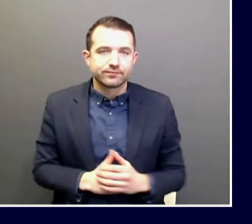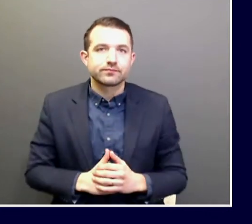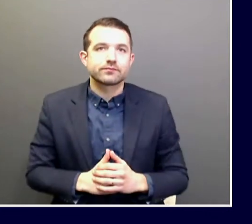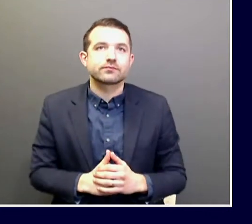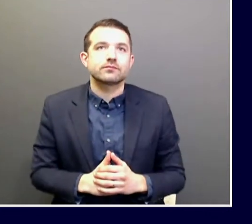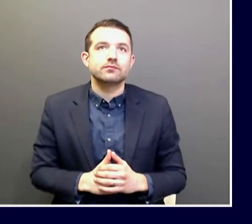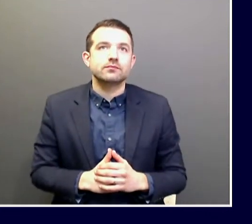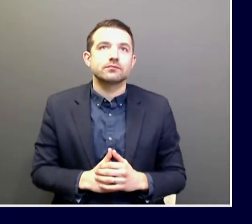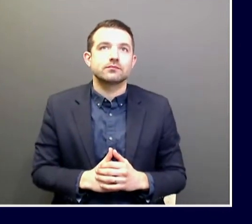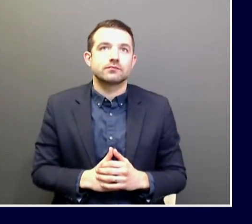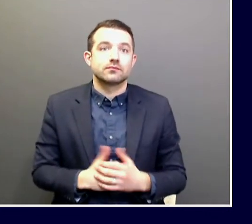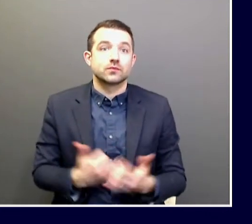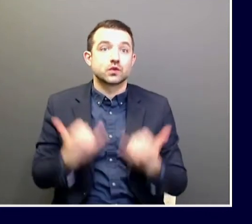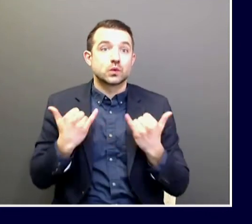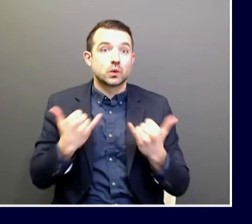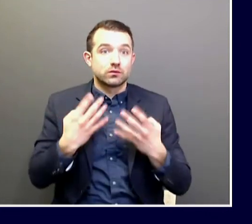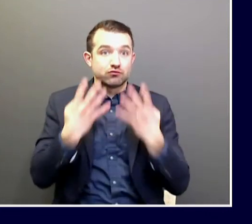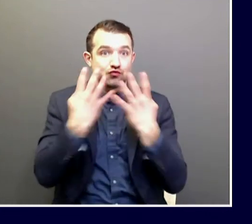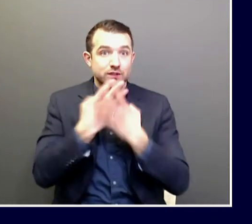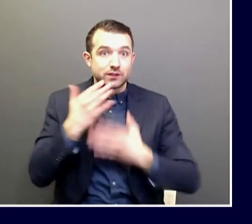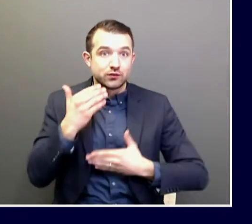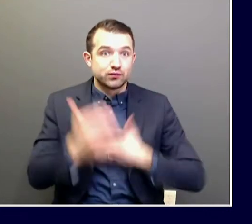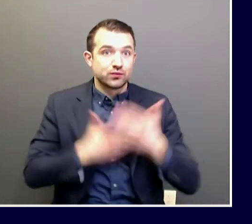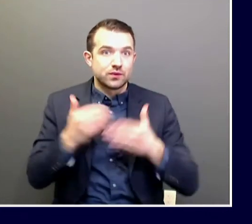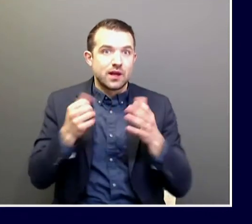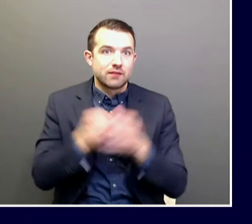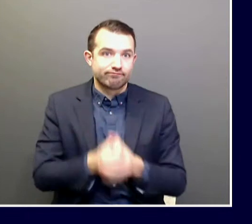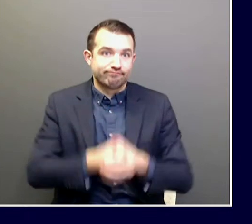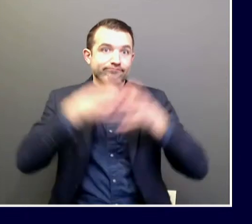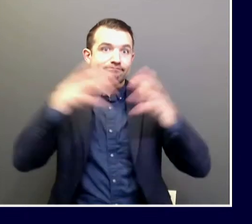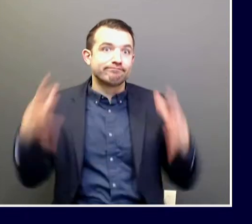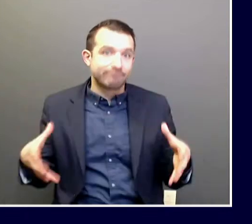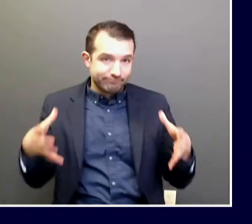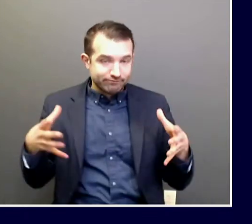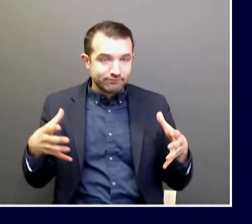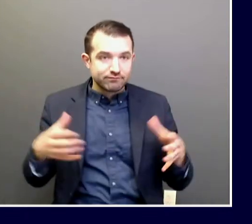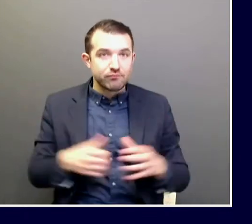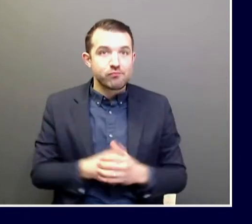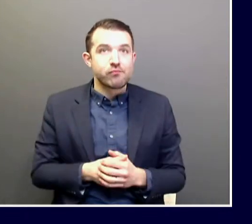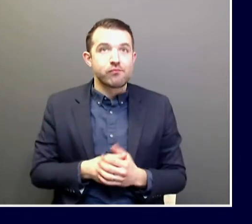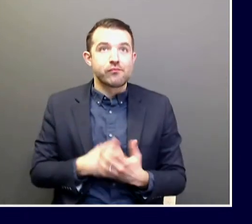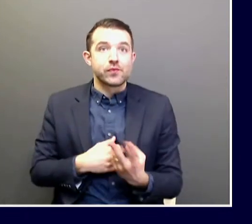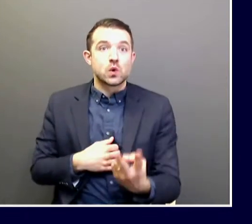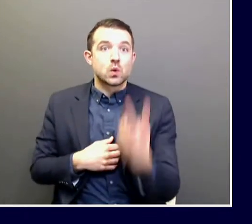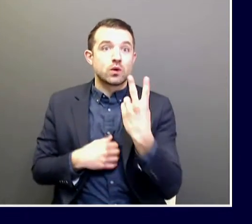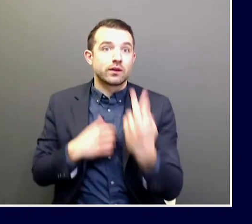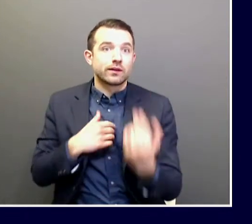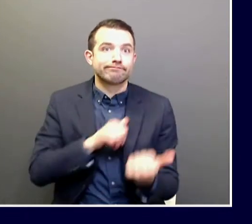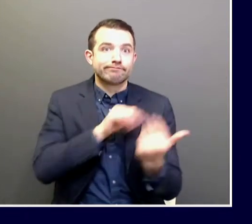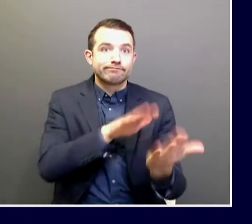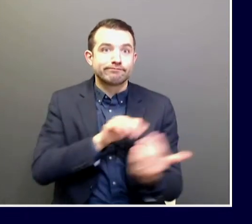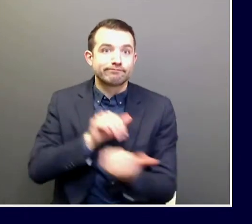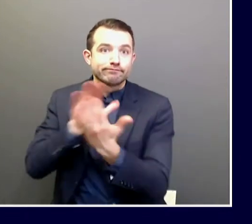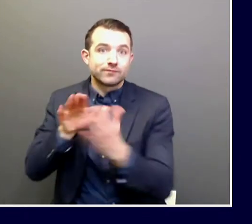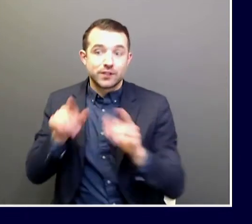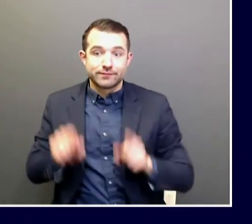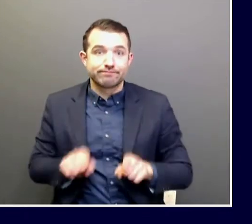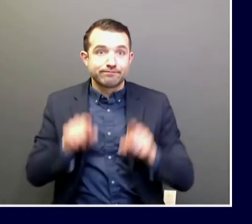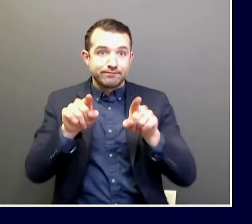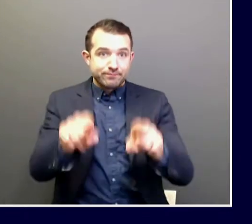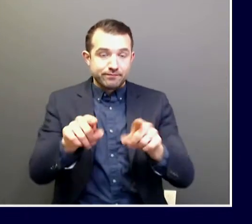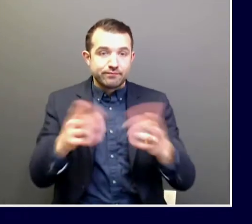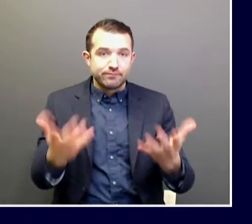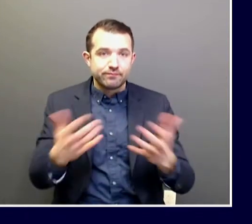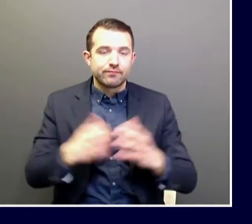Maine. There are 2 approaches, 2 parallel tracks toward this expanded offering and use of